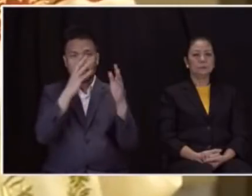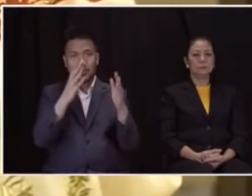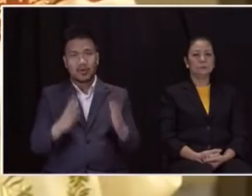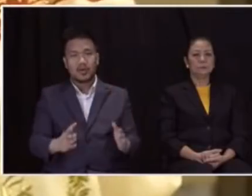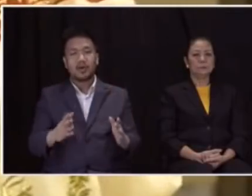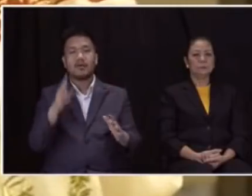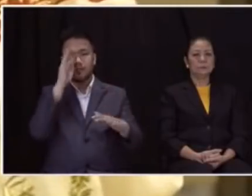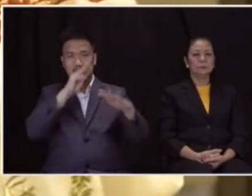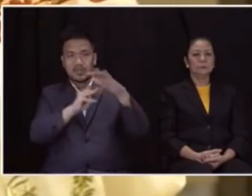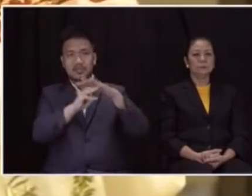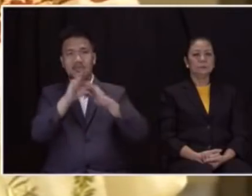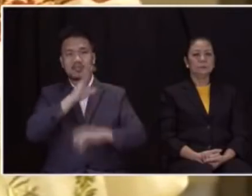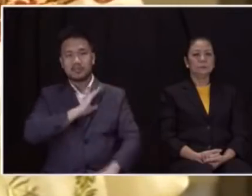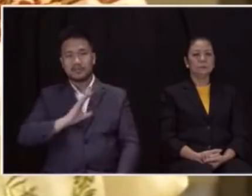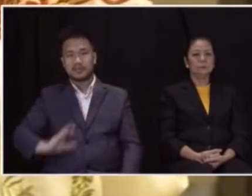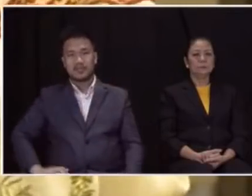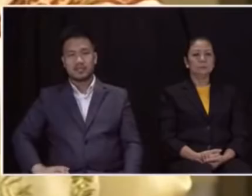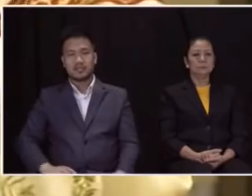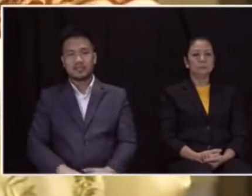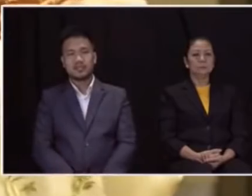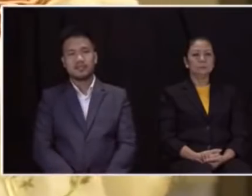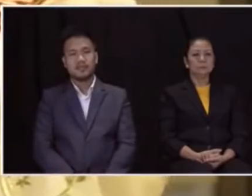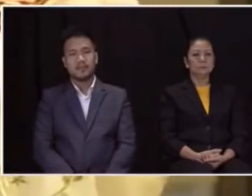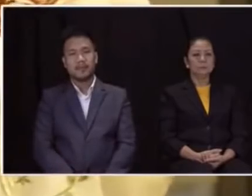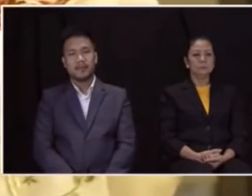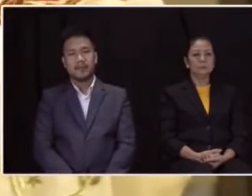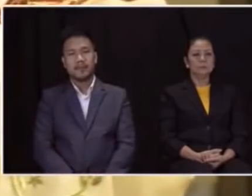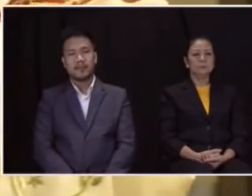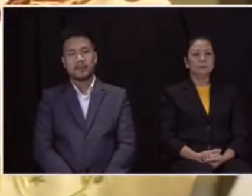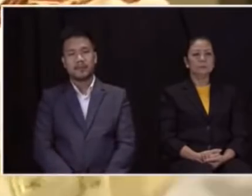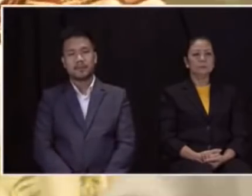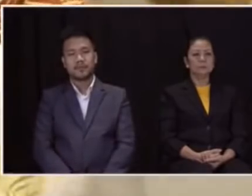mysteries of Christ.